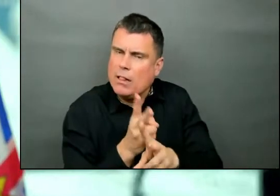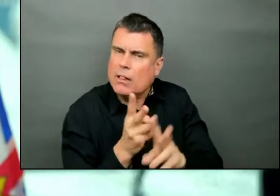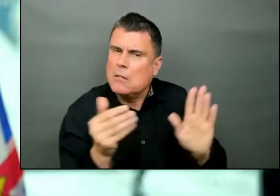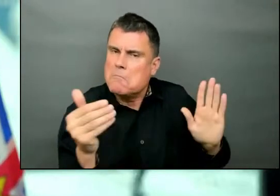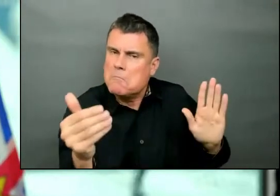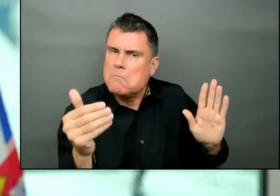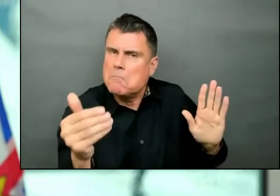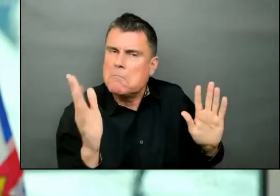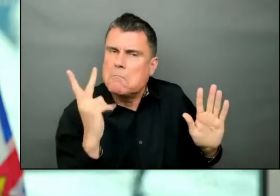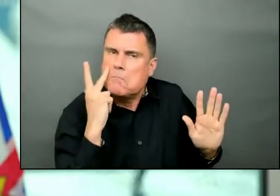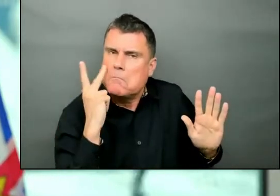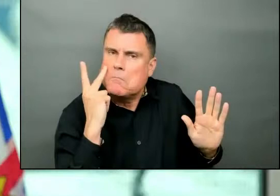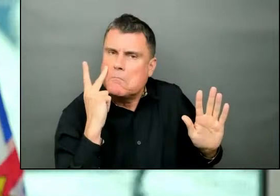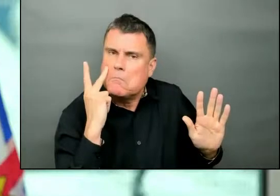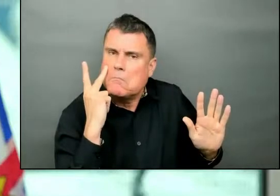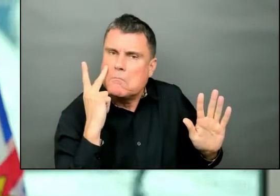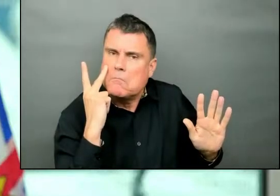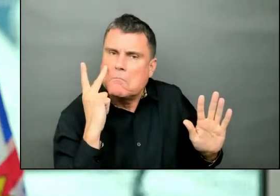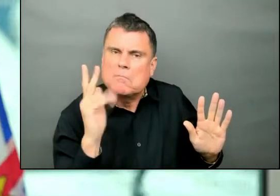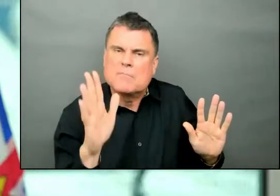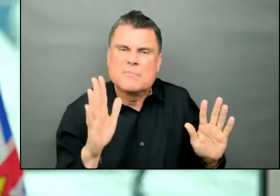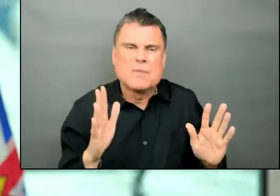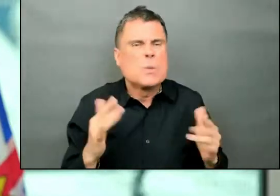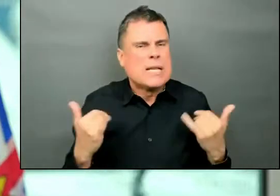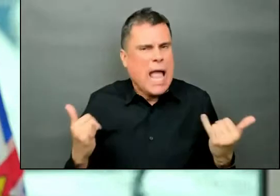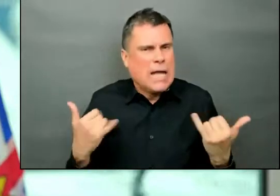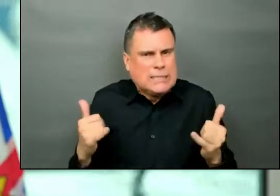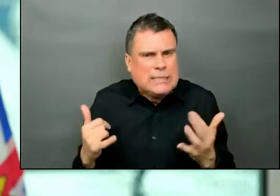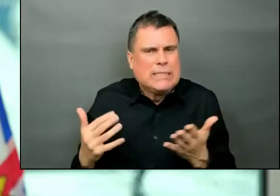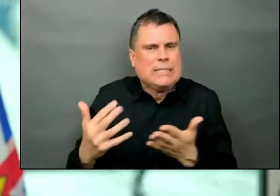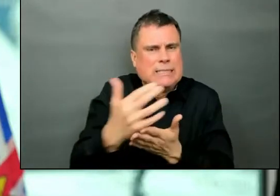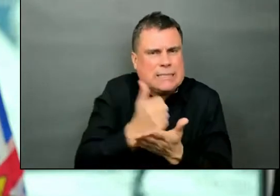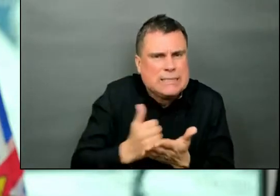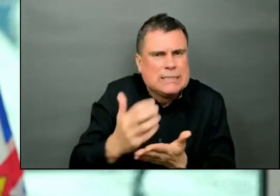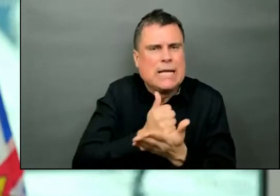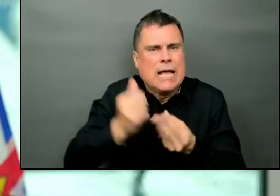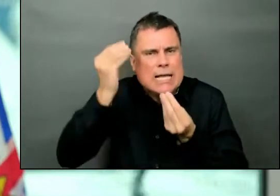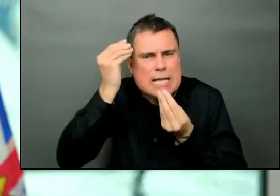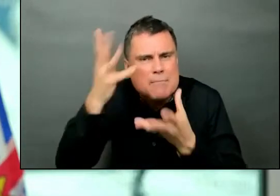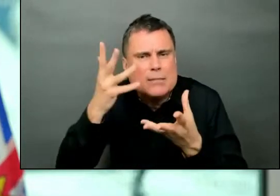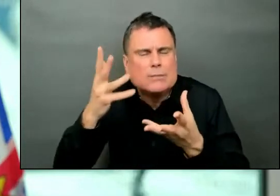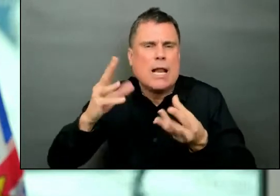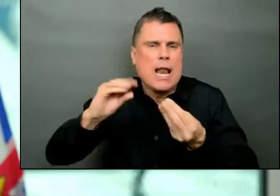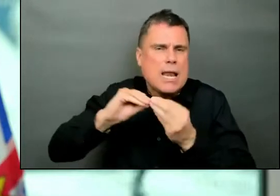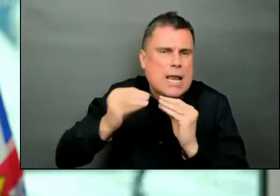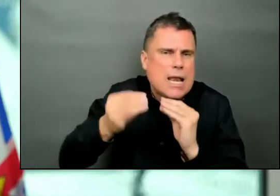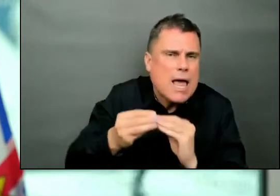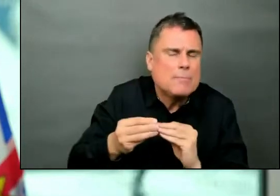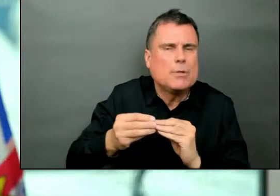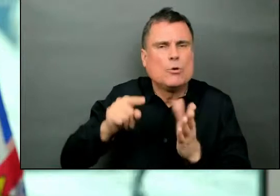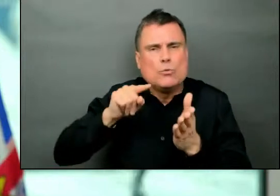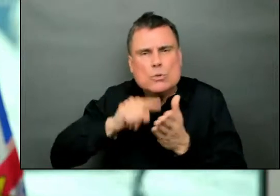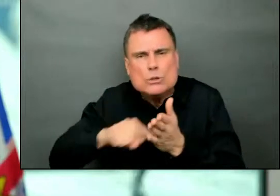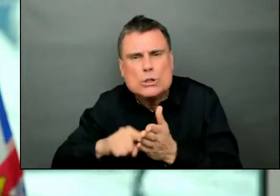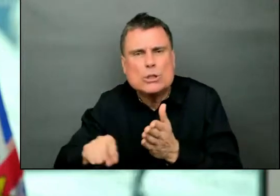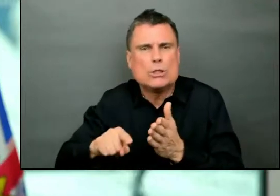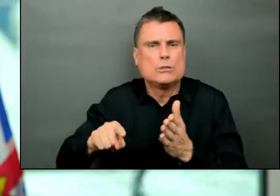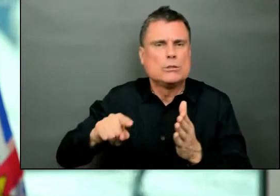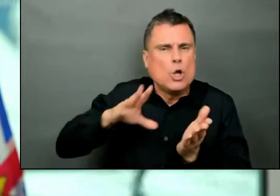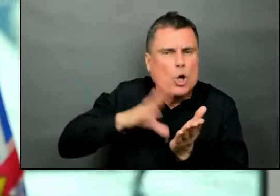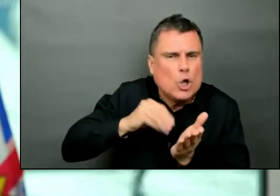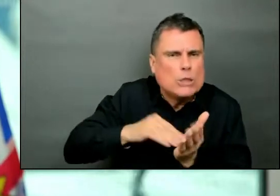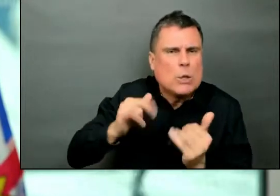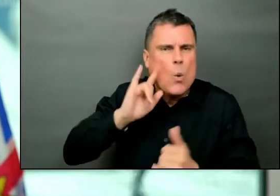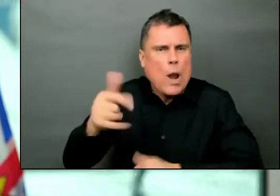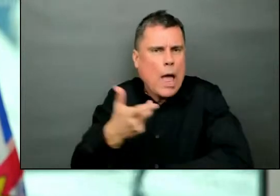more information about how effective vaccines are, how we can stretch and provide immunization to